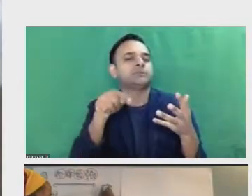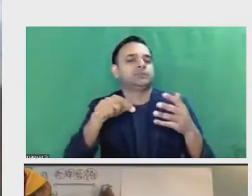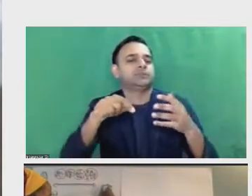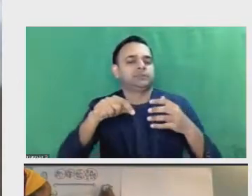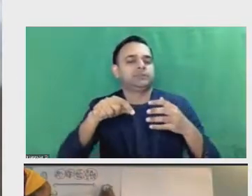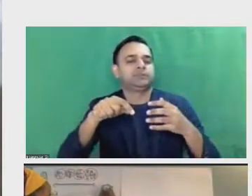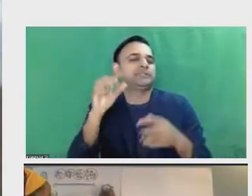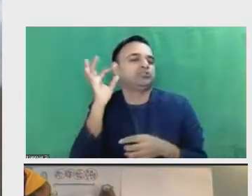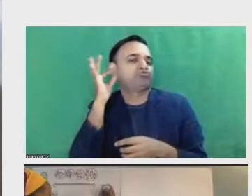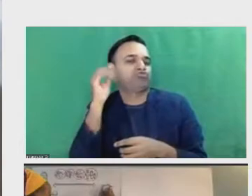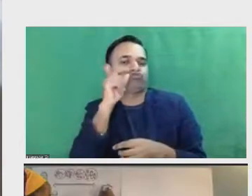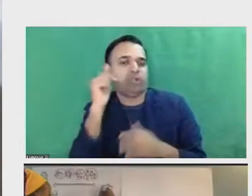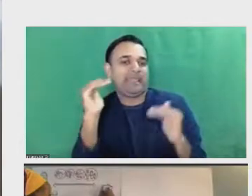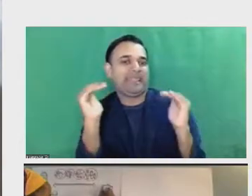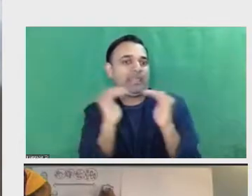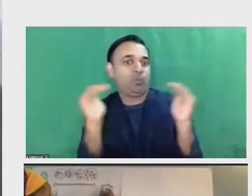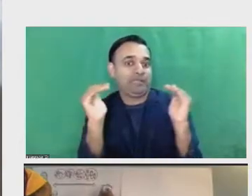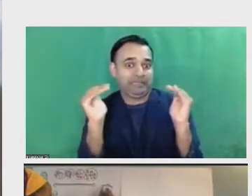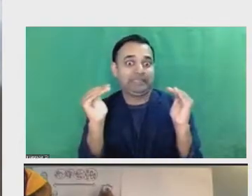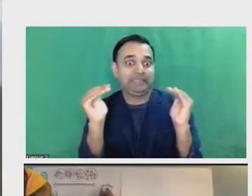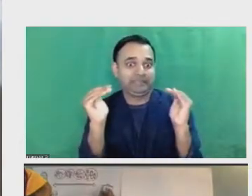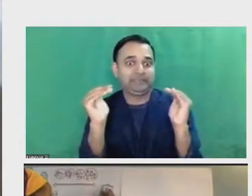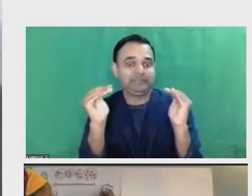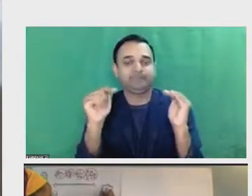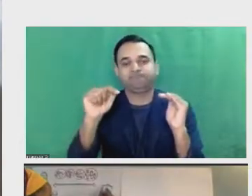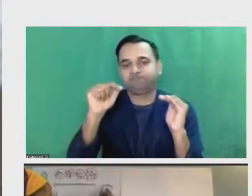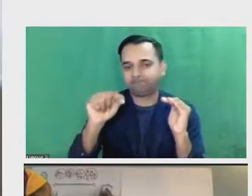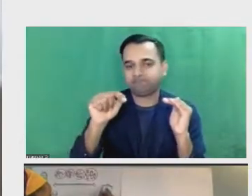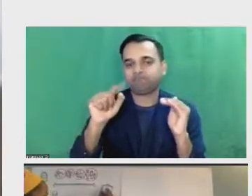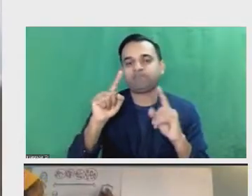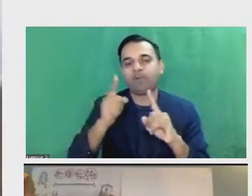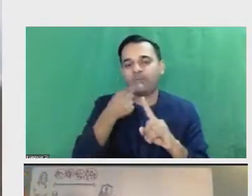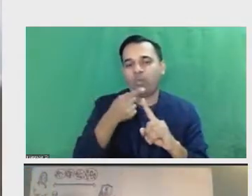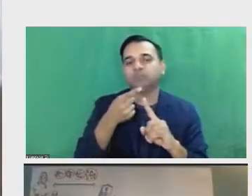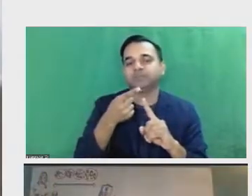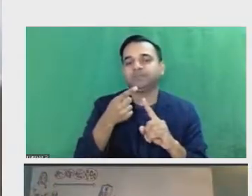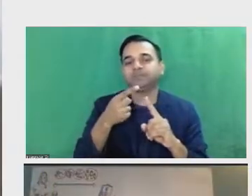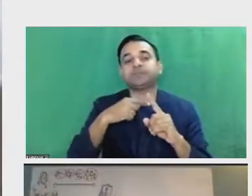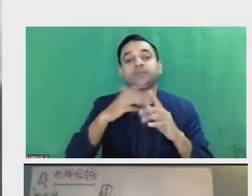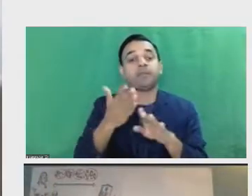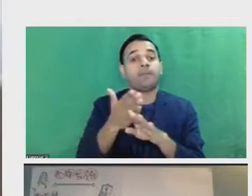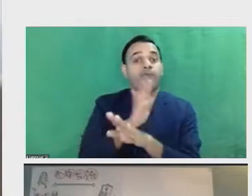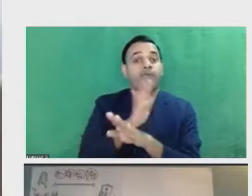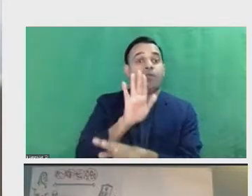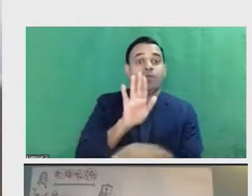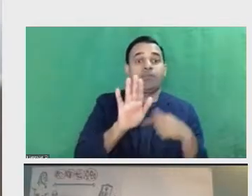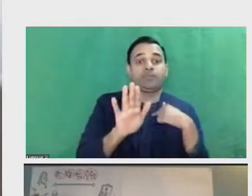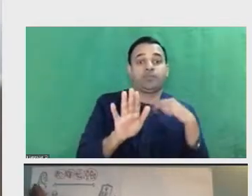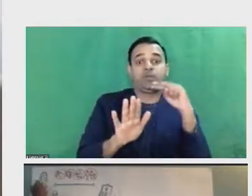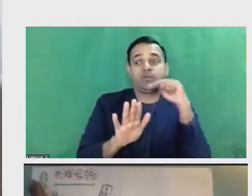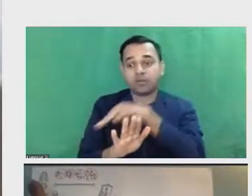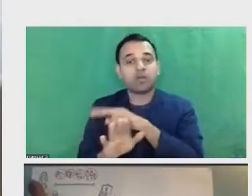briefly introduce my panelists. First up, we have the current Vice President of Costa Rica, Her